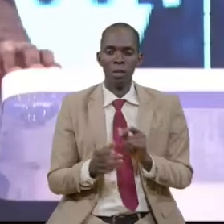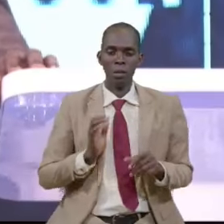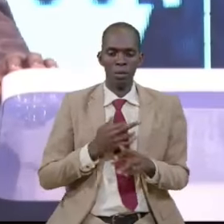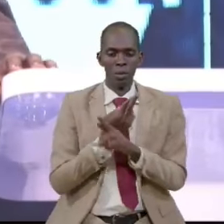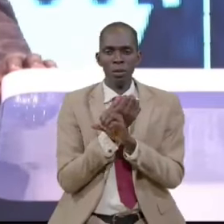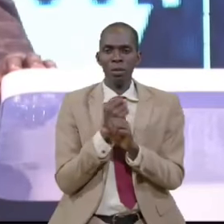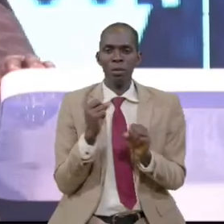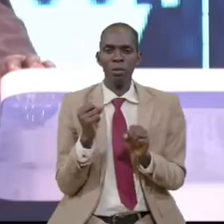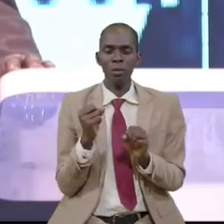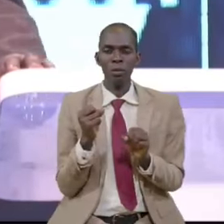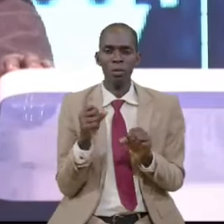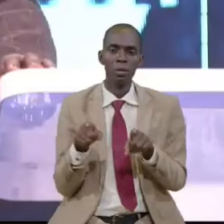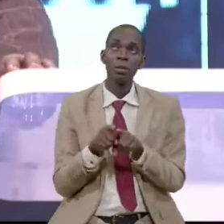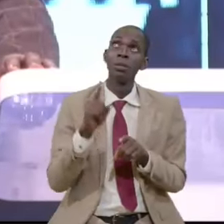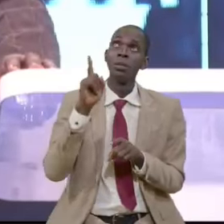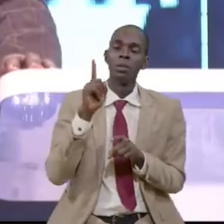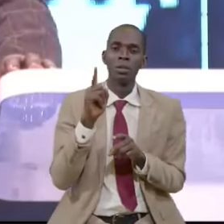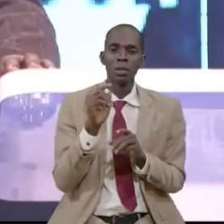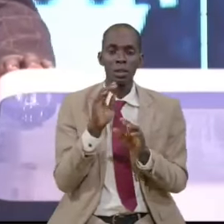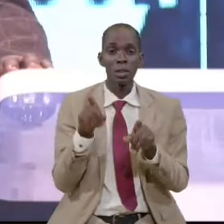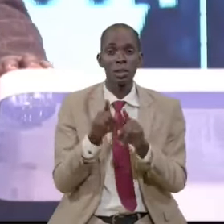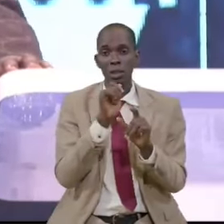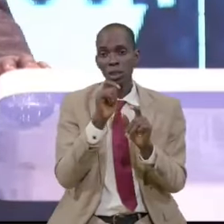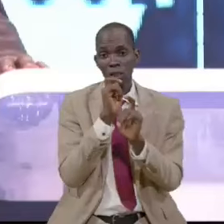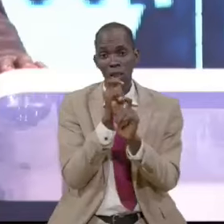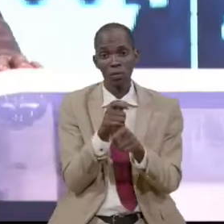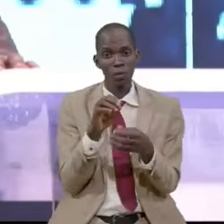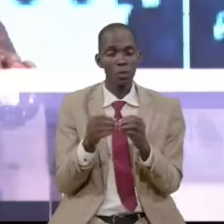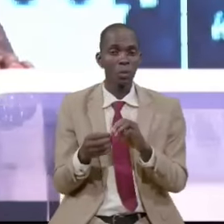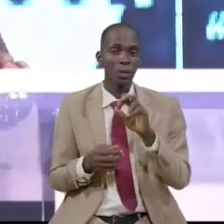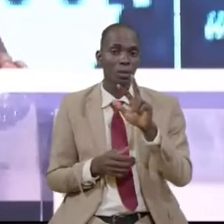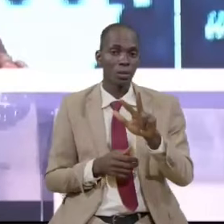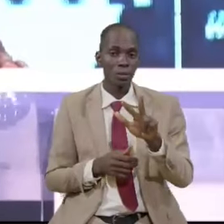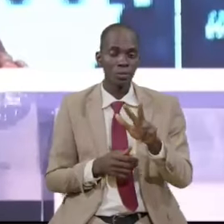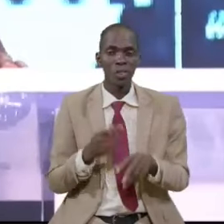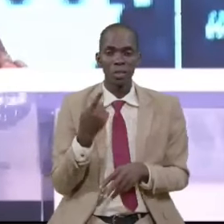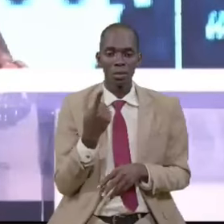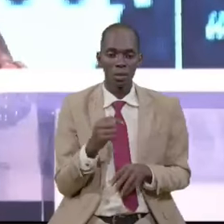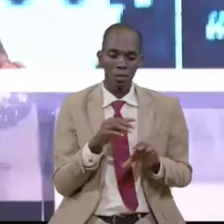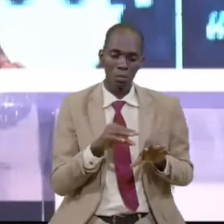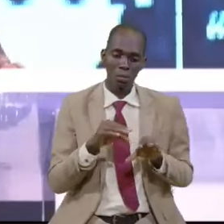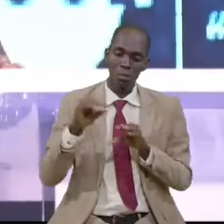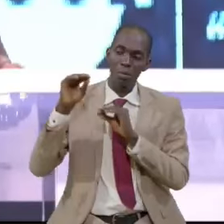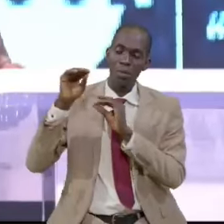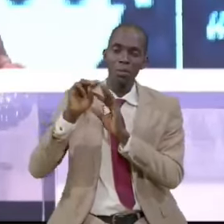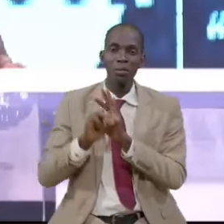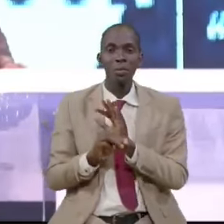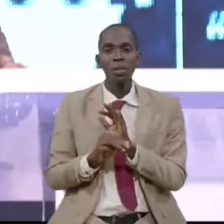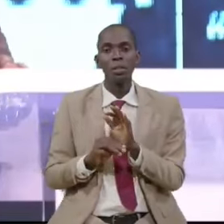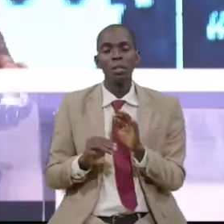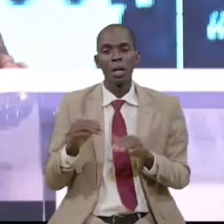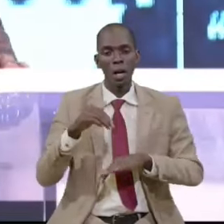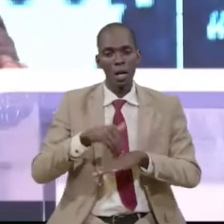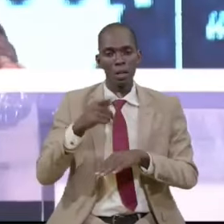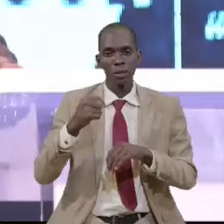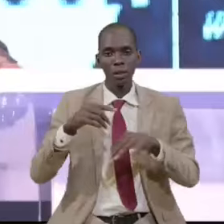gift. Number three, the translation and the rapture to